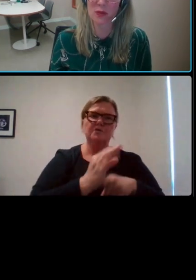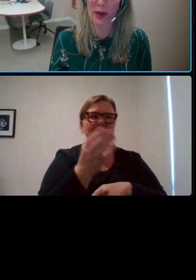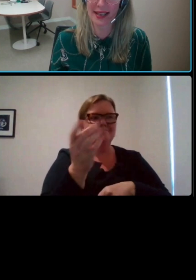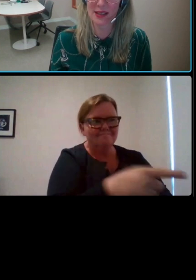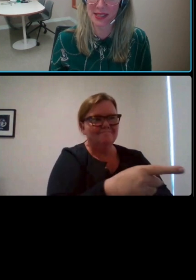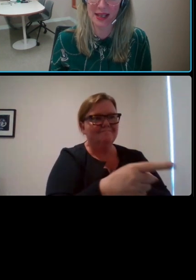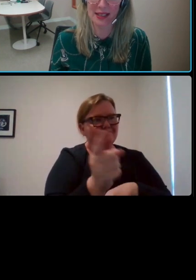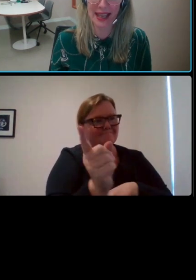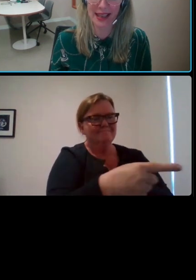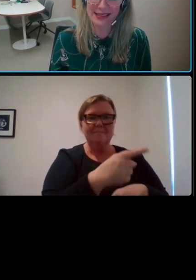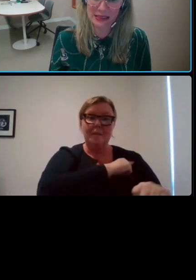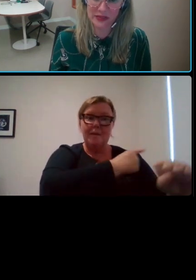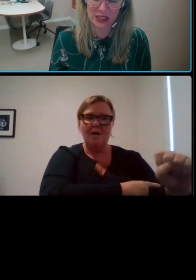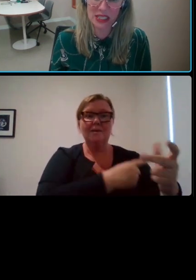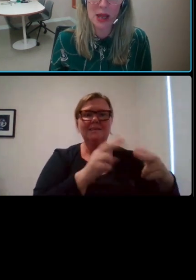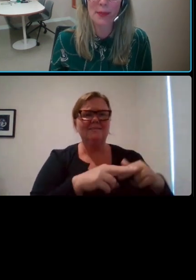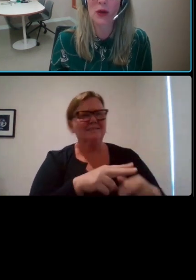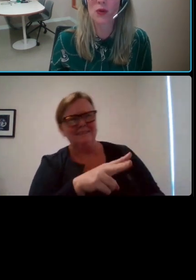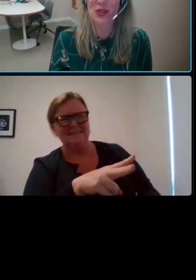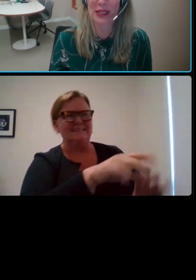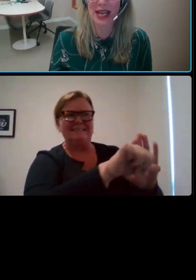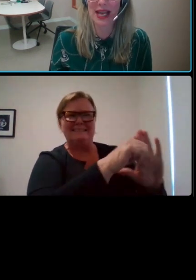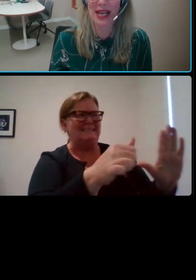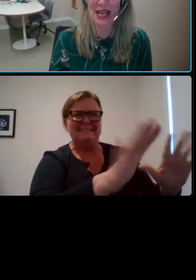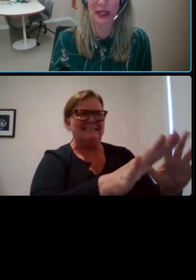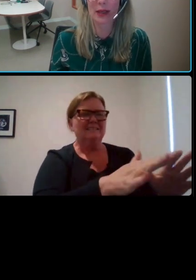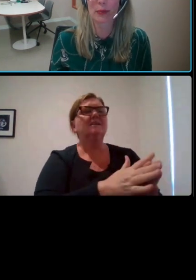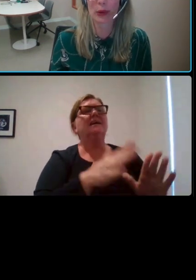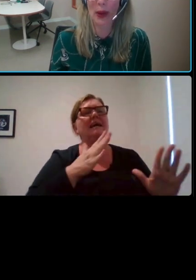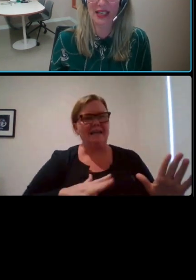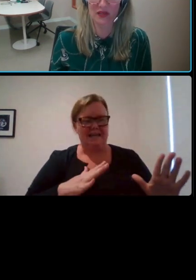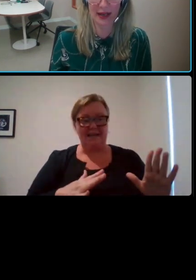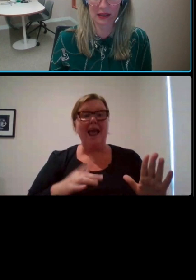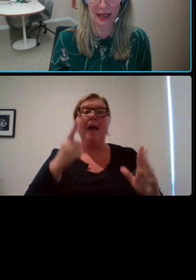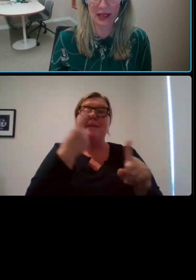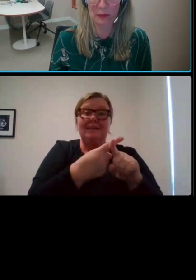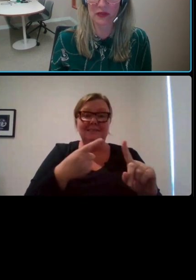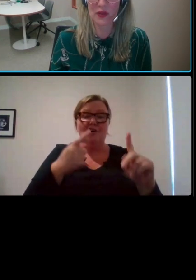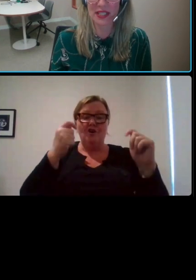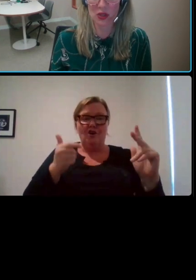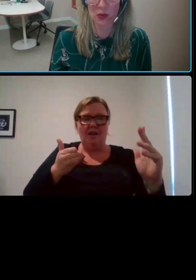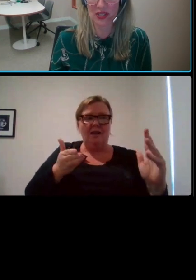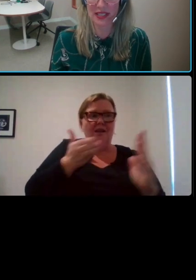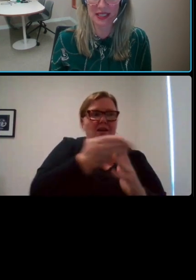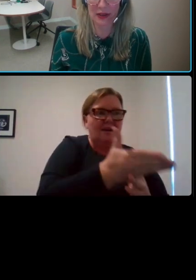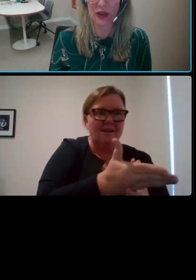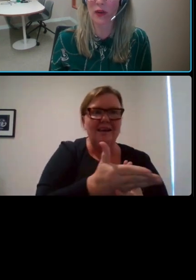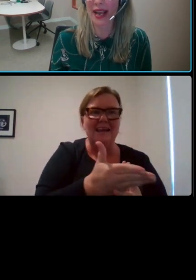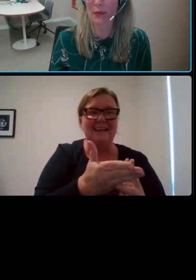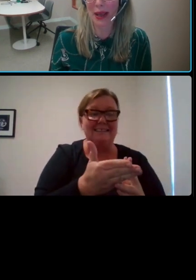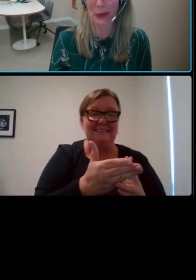strong action where substandard care is delivered, but also allows for early proactive regulation before